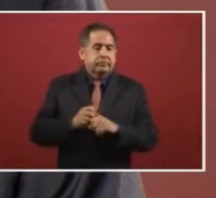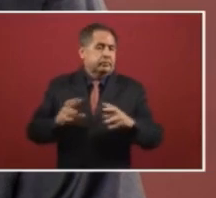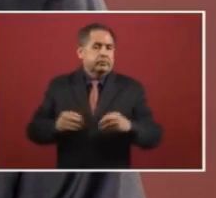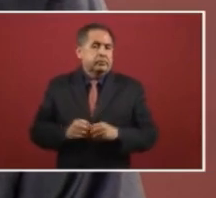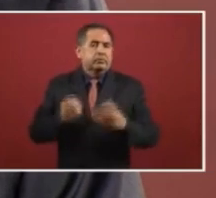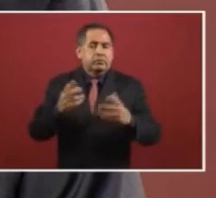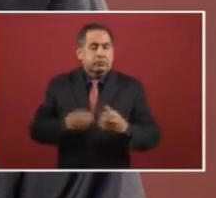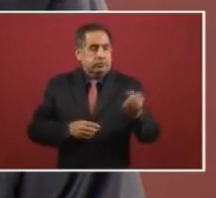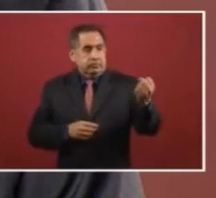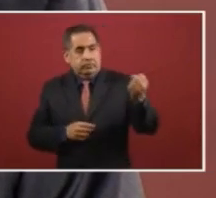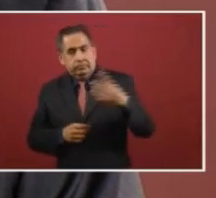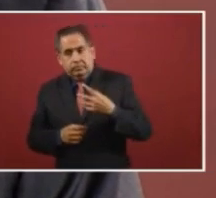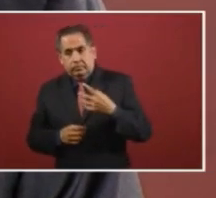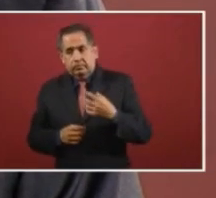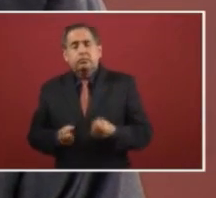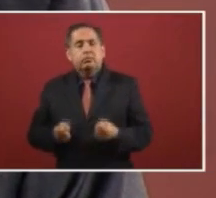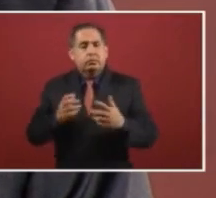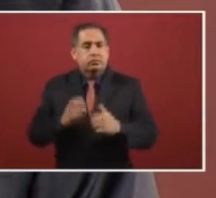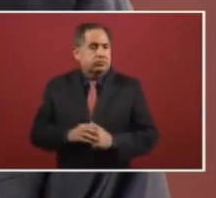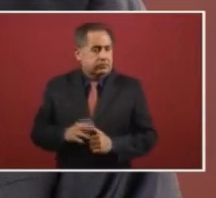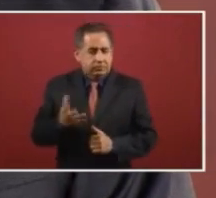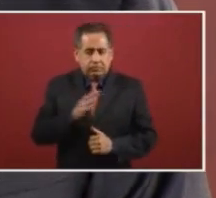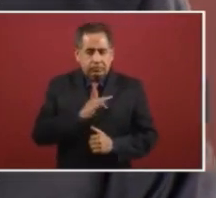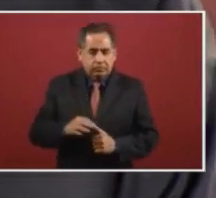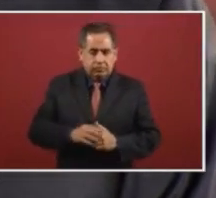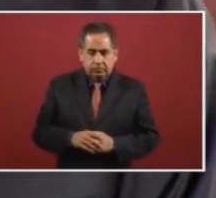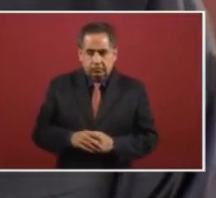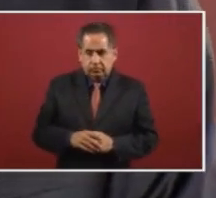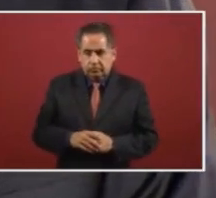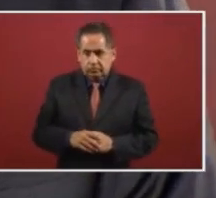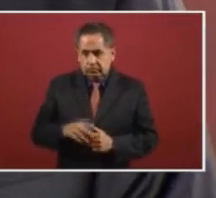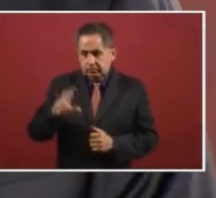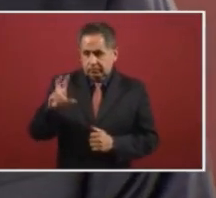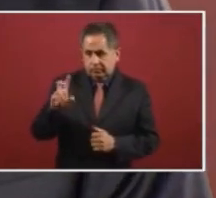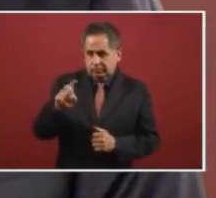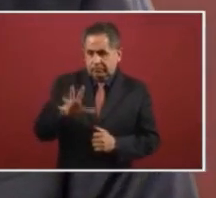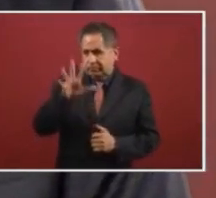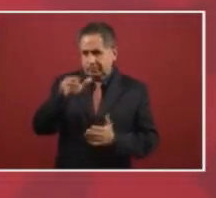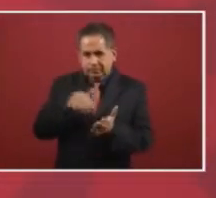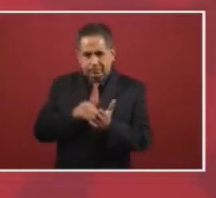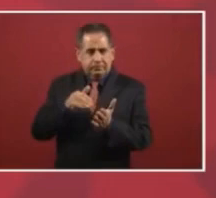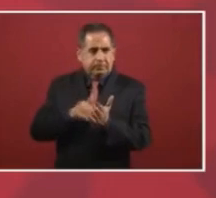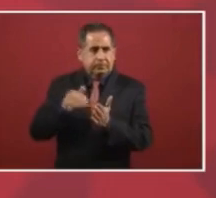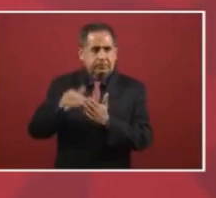And this year, we have received